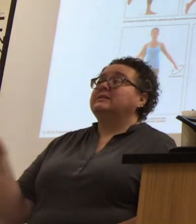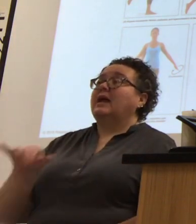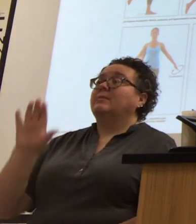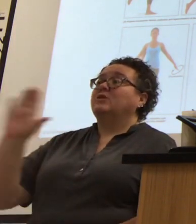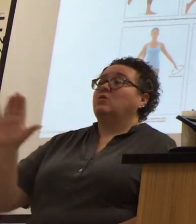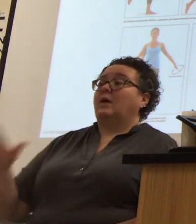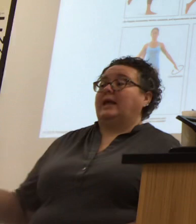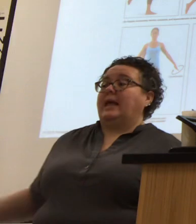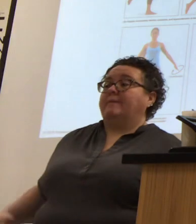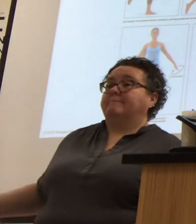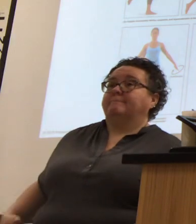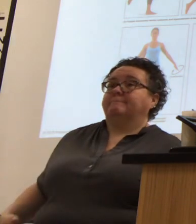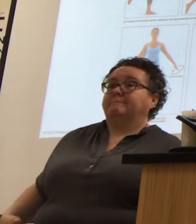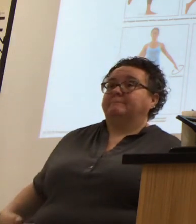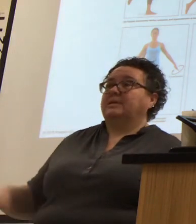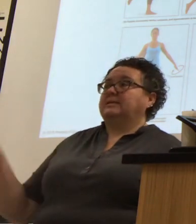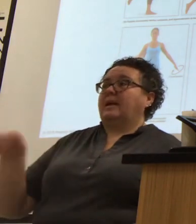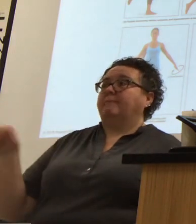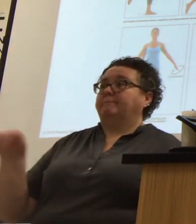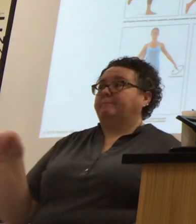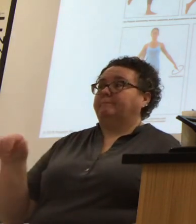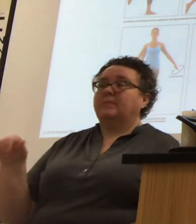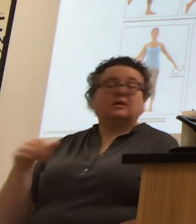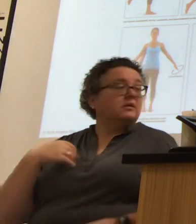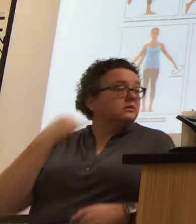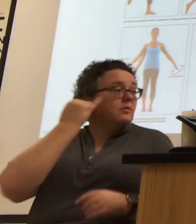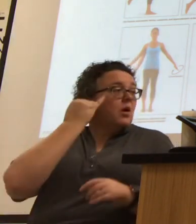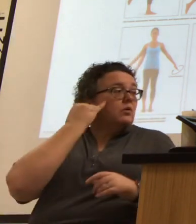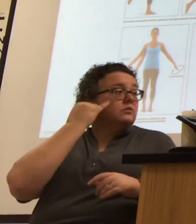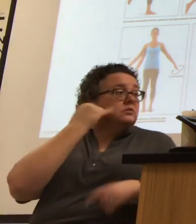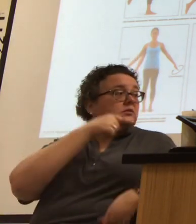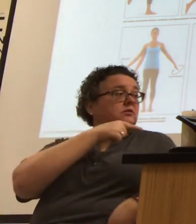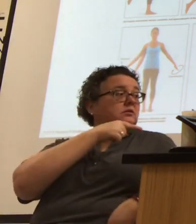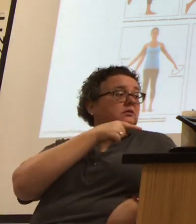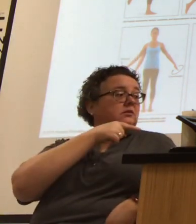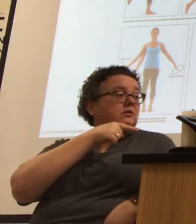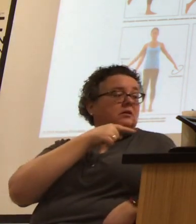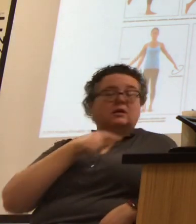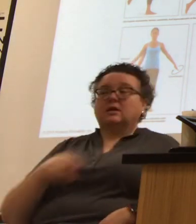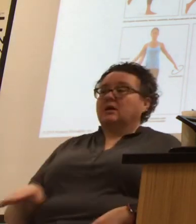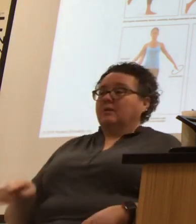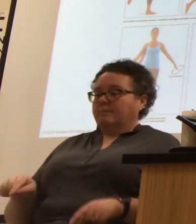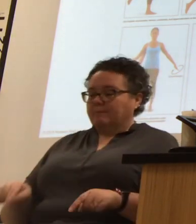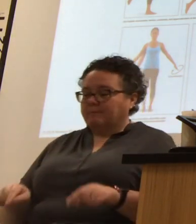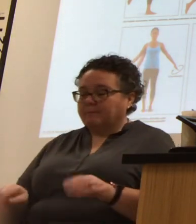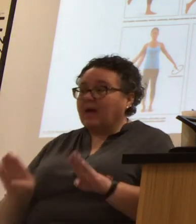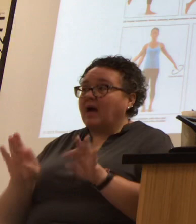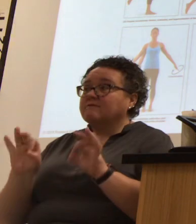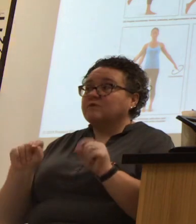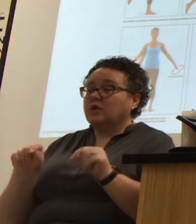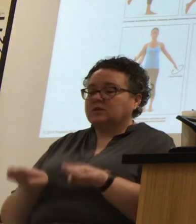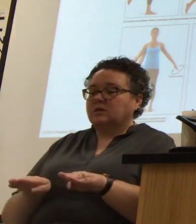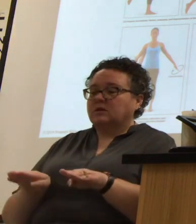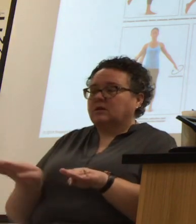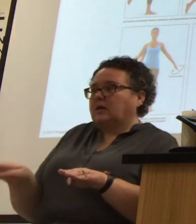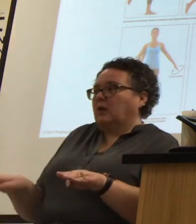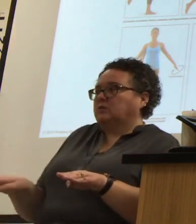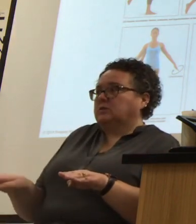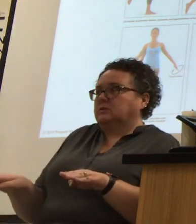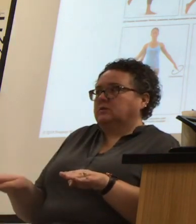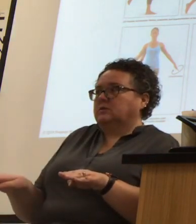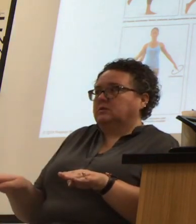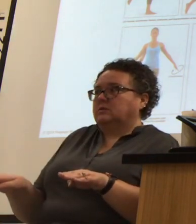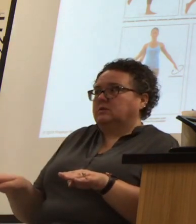anatomical position. Let's say I rotate right here, my foot is going to move out that way. So I move my foot